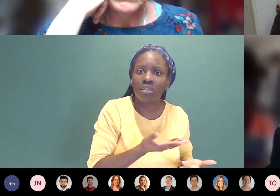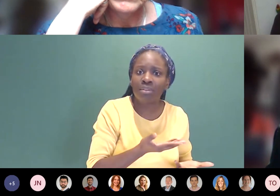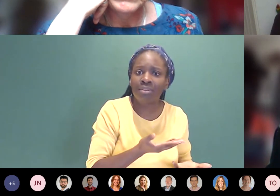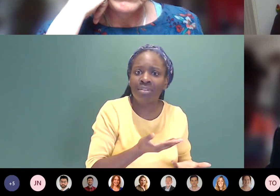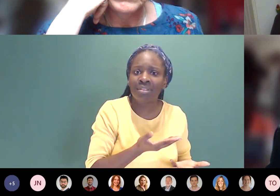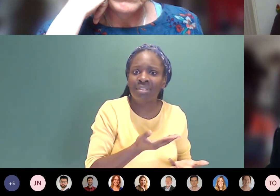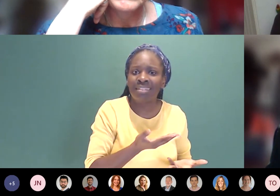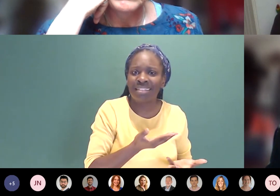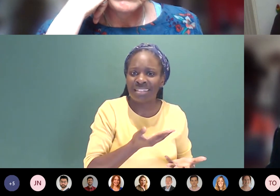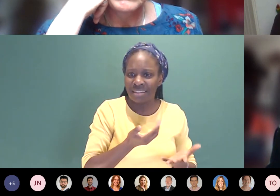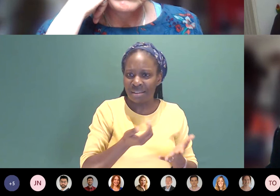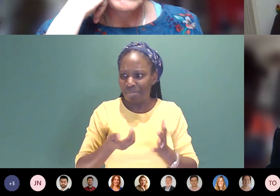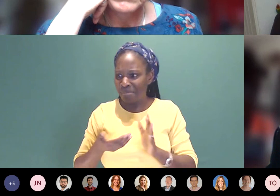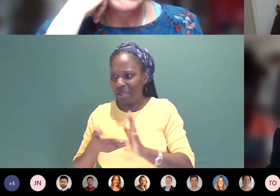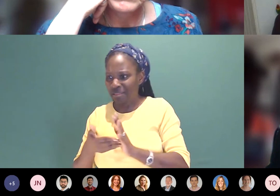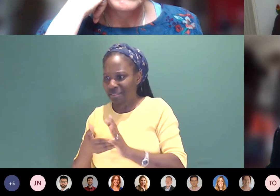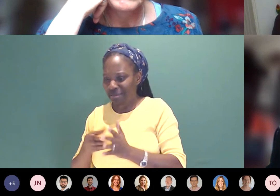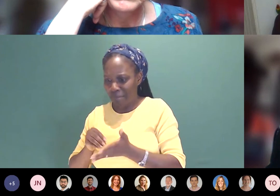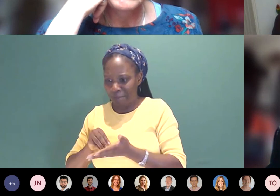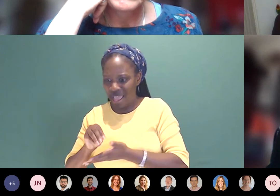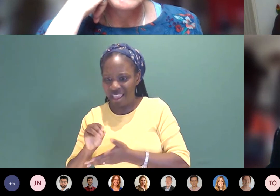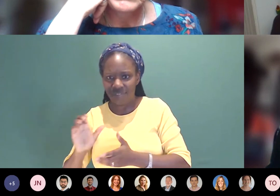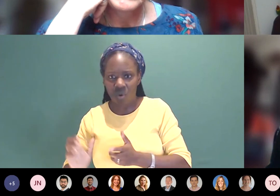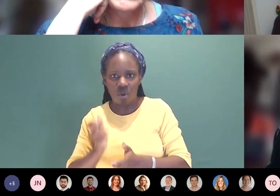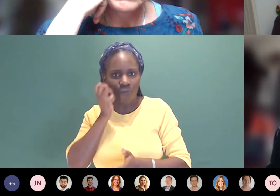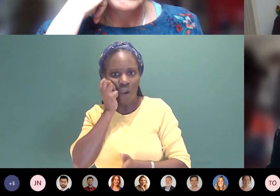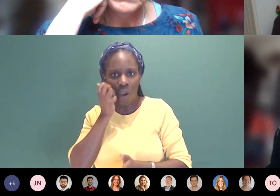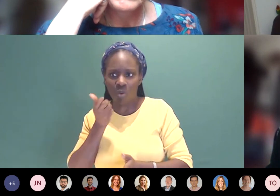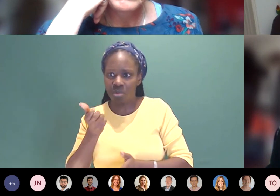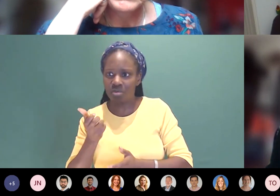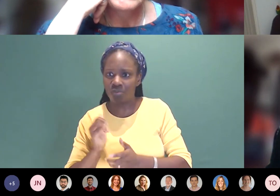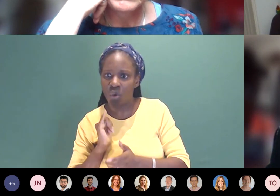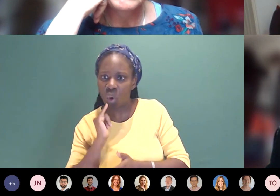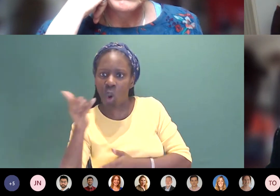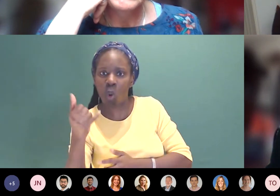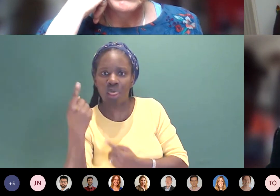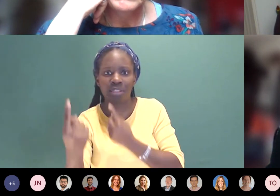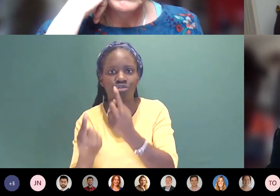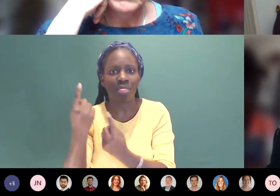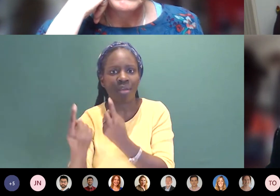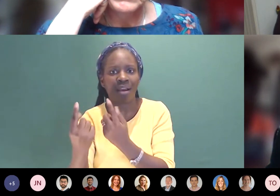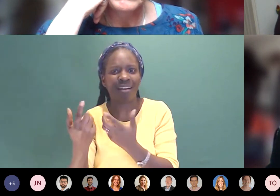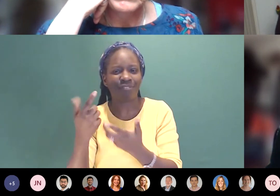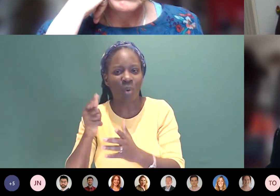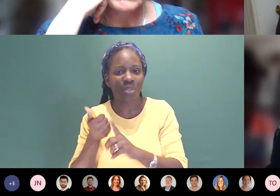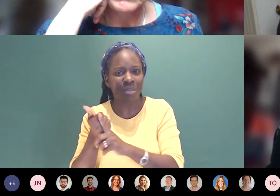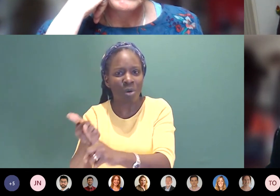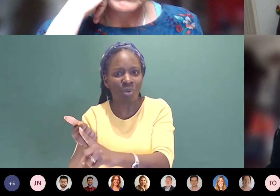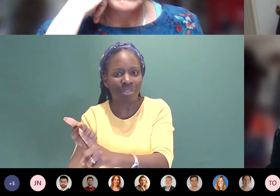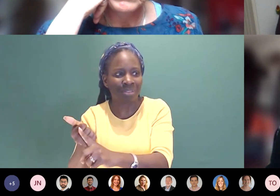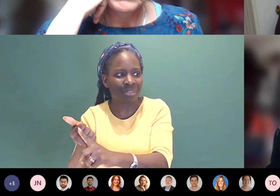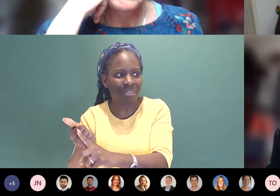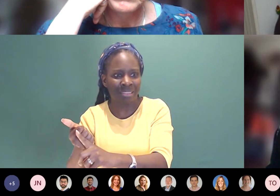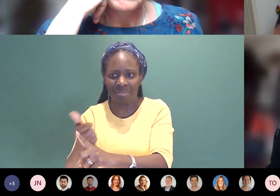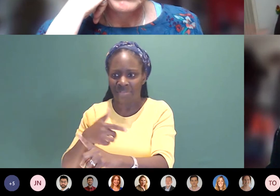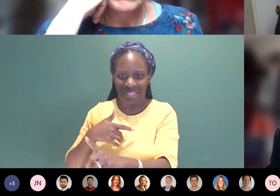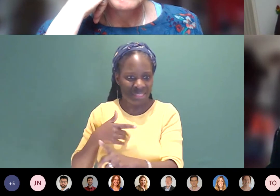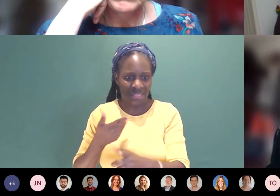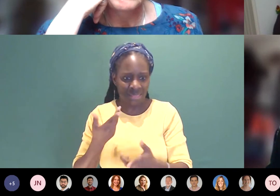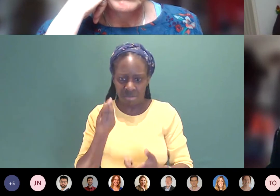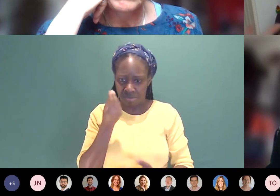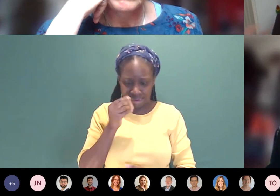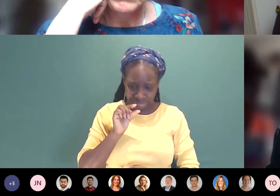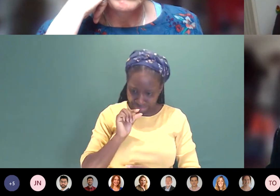to call each other to provide that mutual support. And then food was more important, so then they